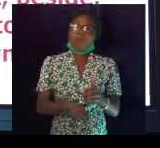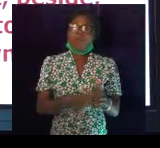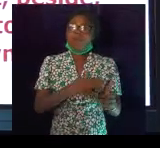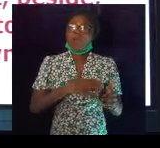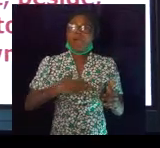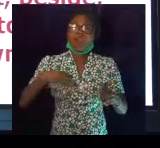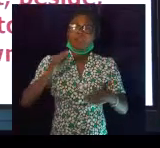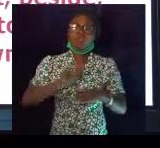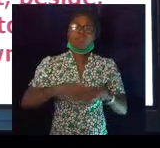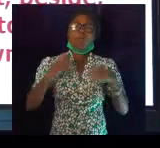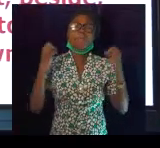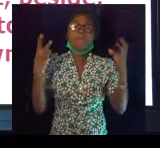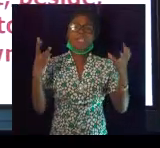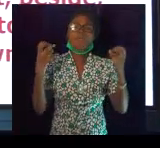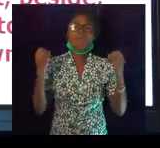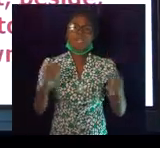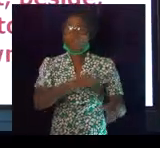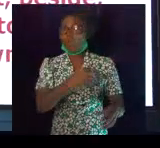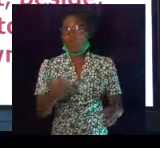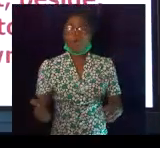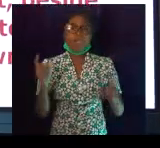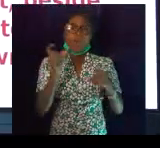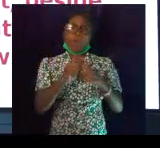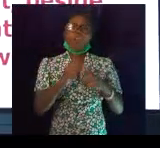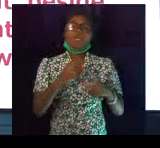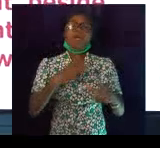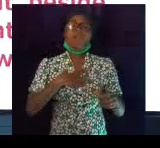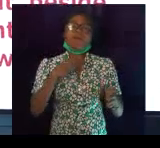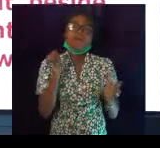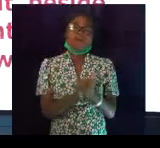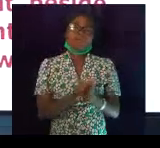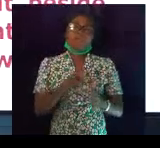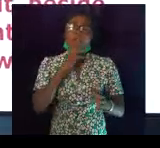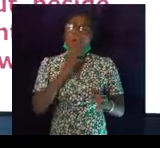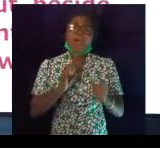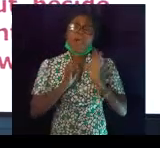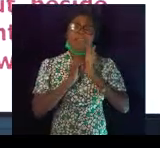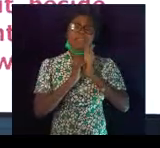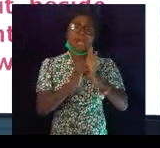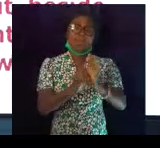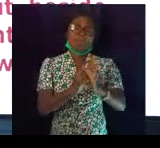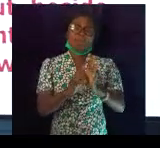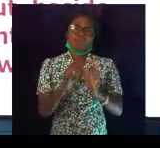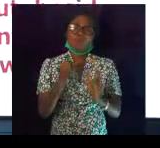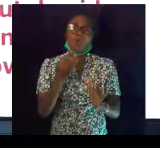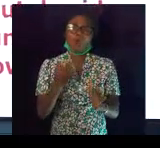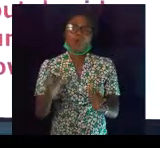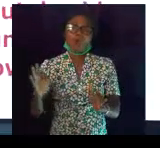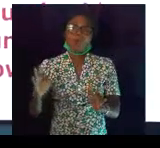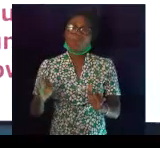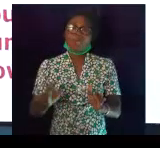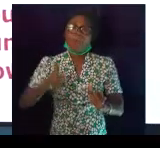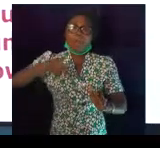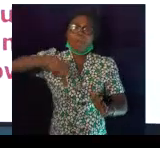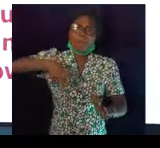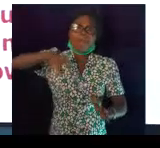within, and so many other words like that are examples